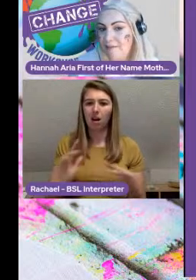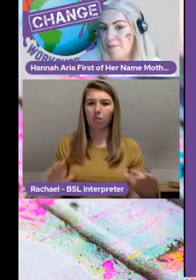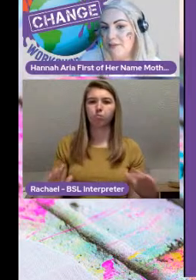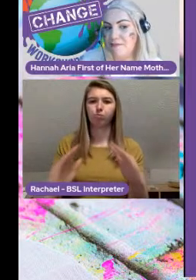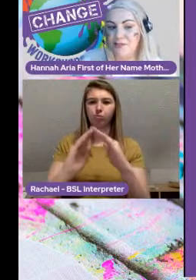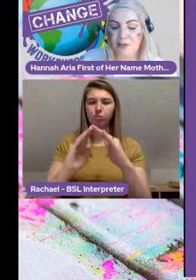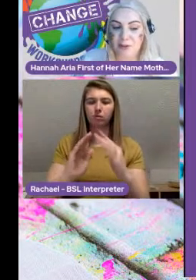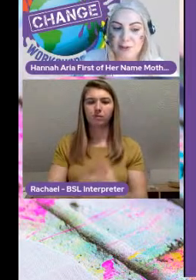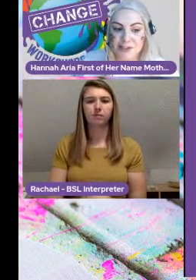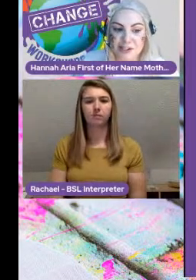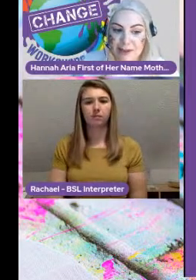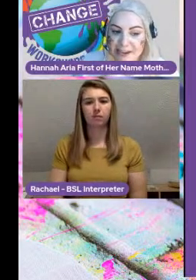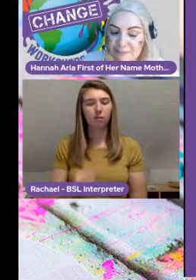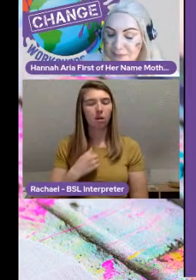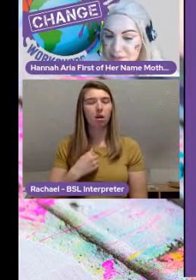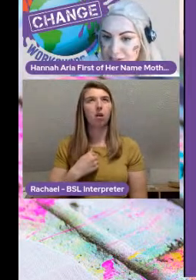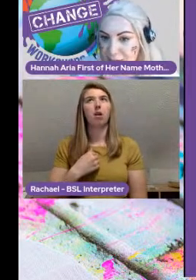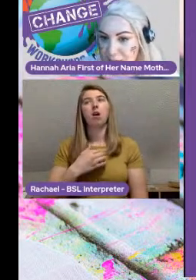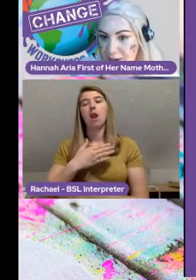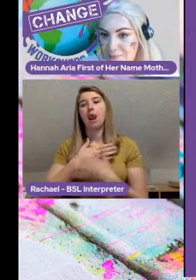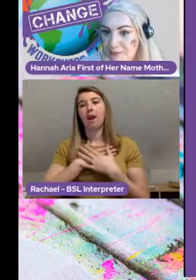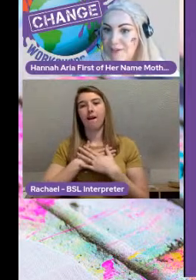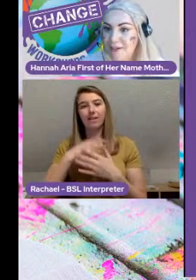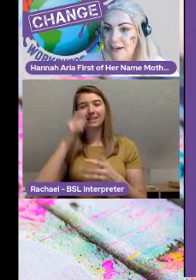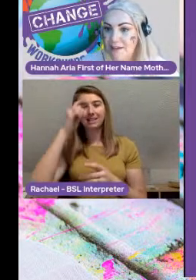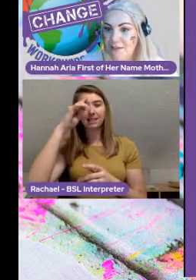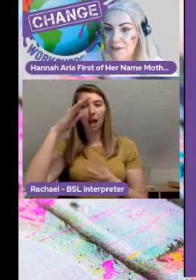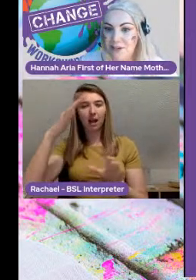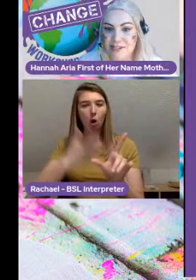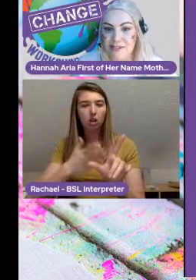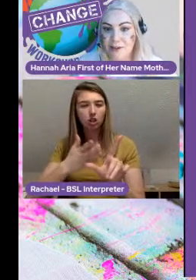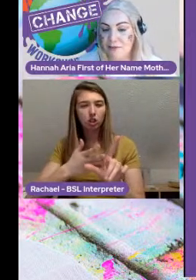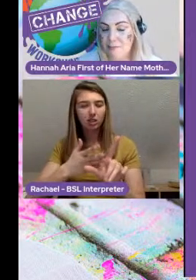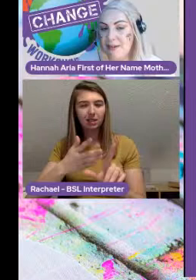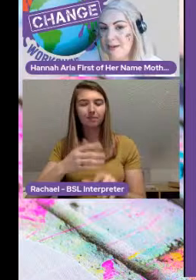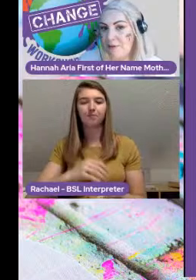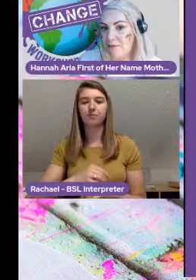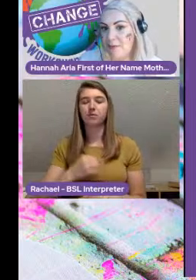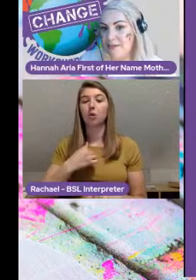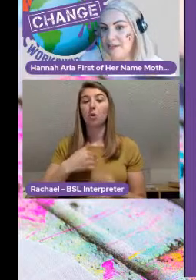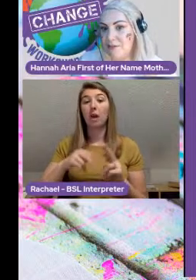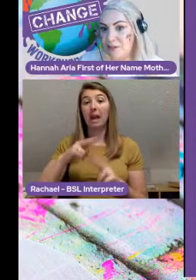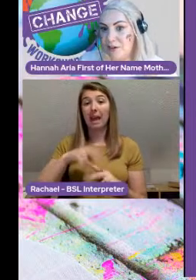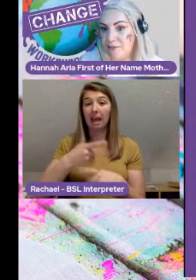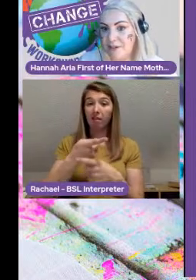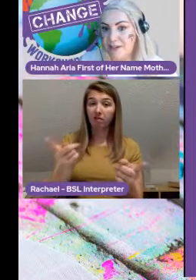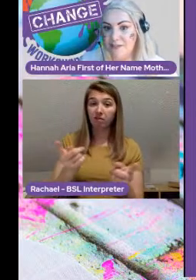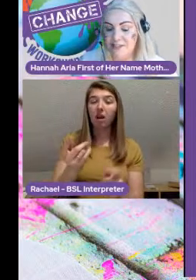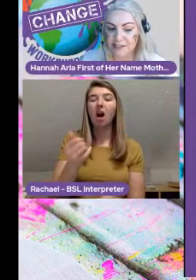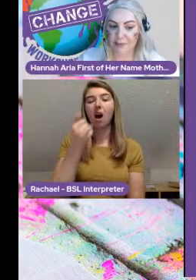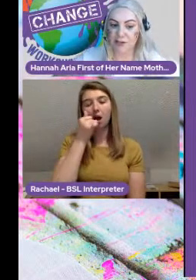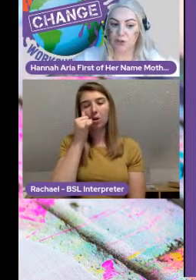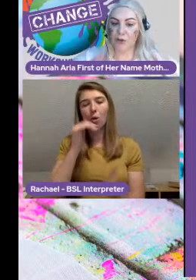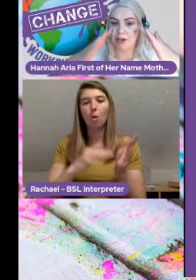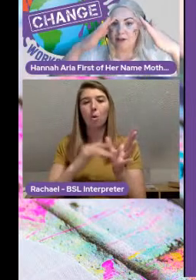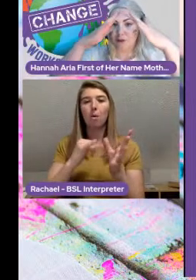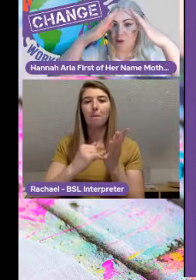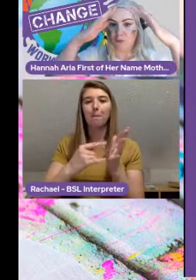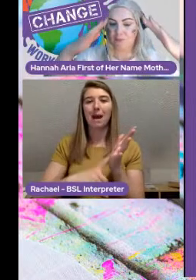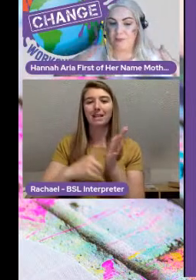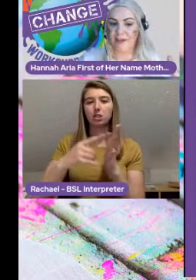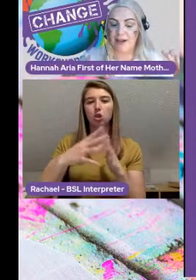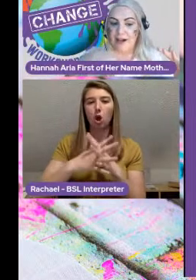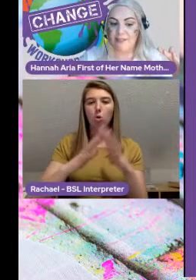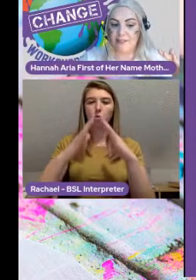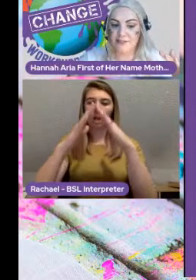And I love a bit of psychology, me. So if you guys are familiar with Maslow's hierarchy of needs, it's a big